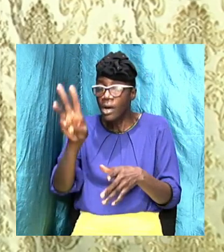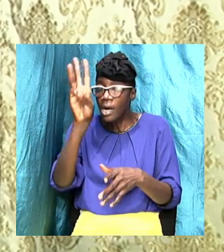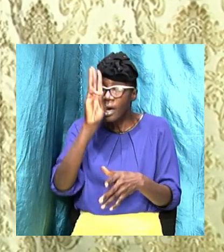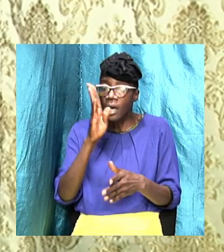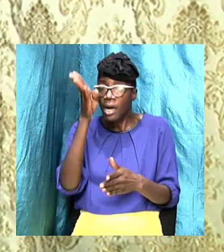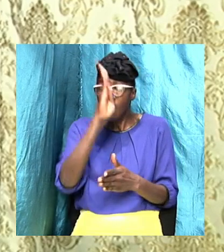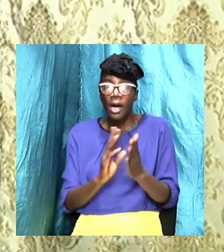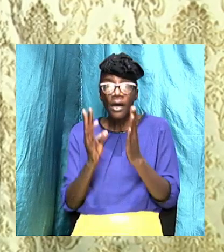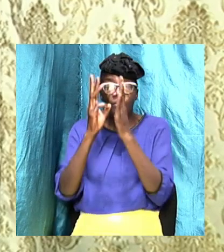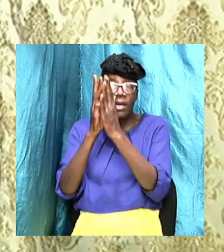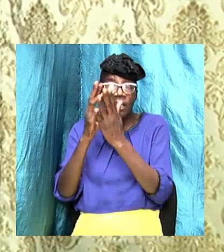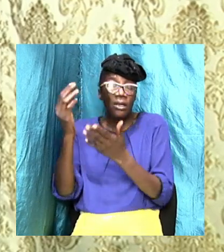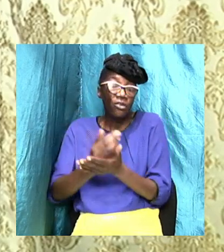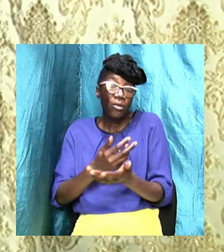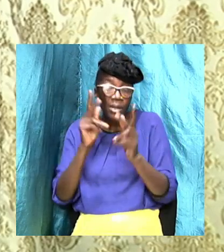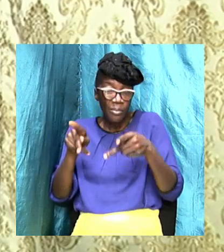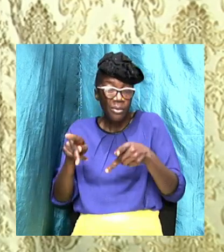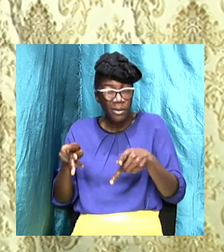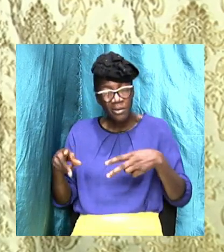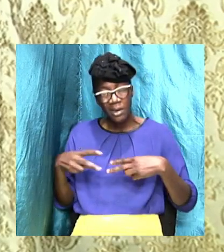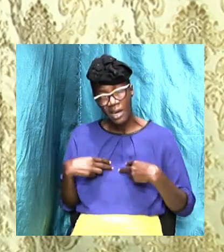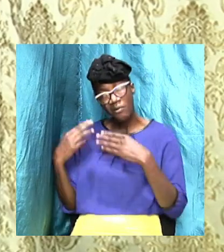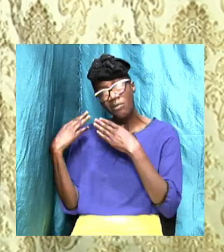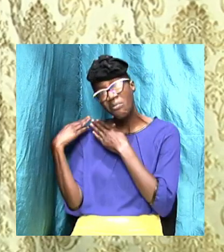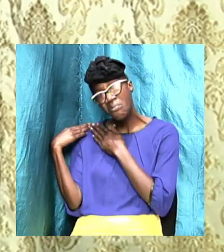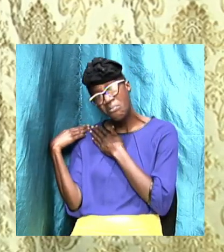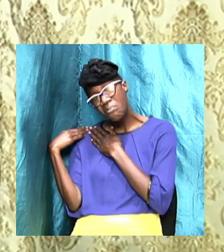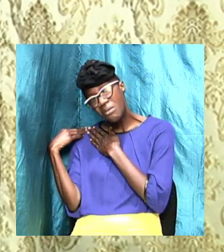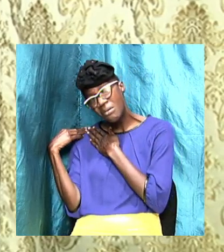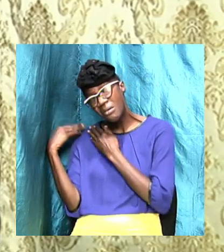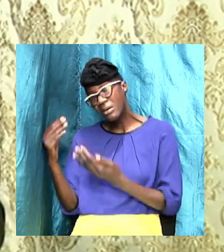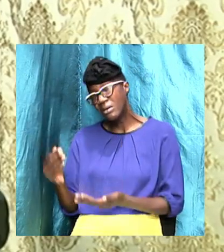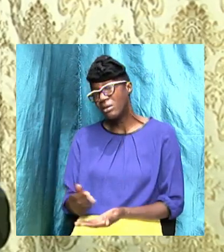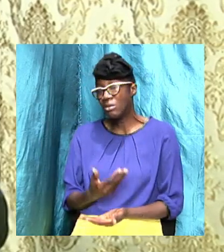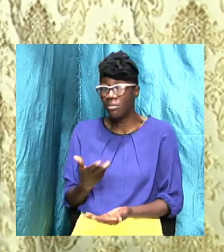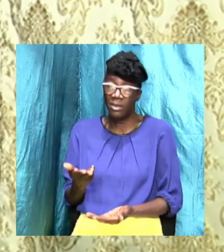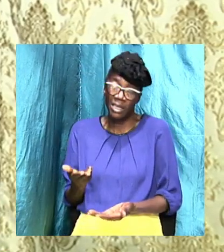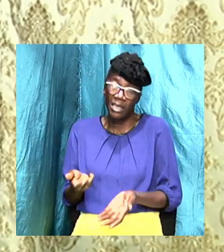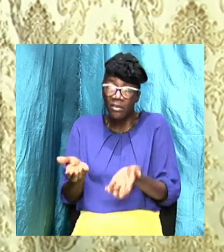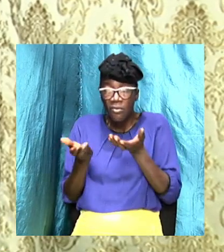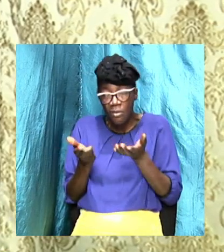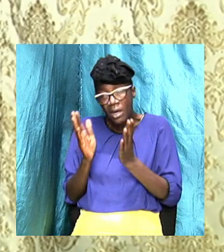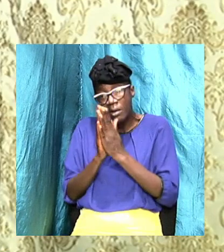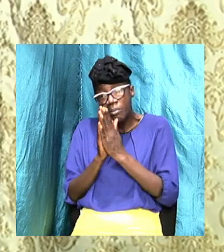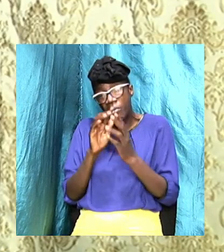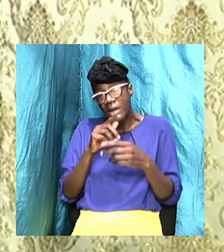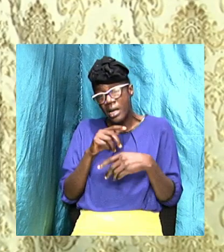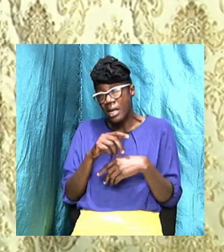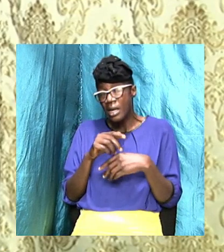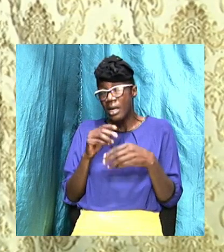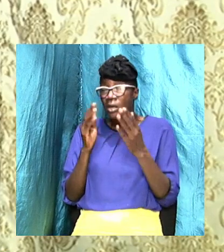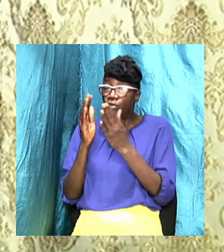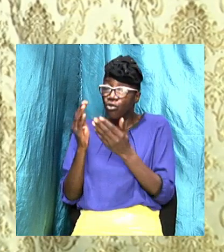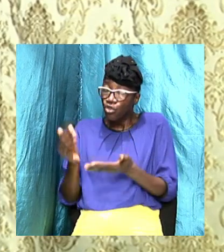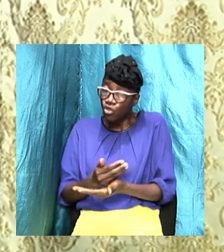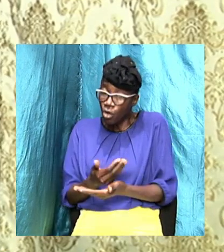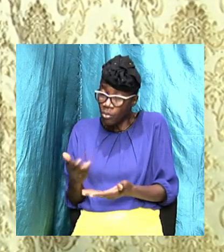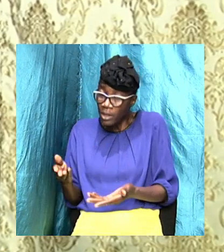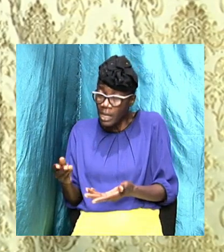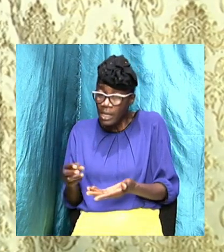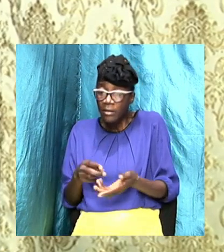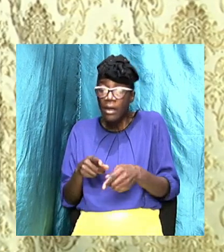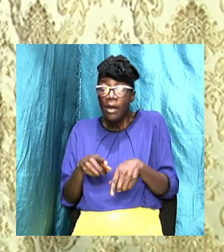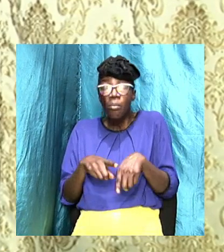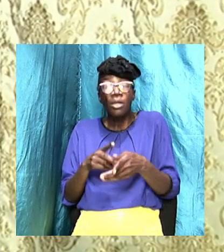have burden. We said, and we are burdened down with some things, and sometimes we want to pray about some things. And it is the